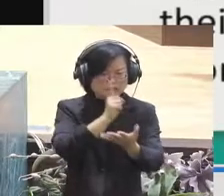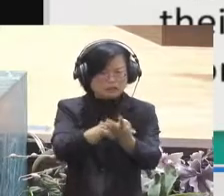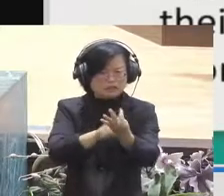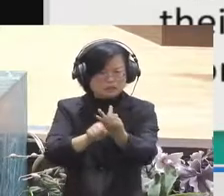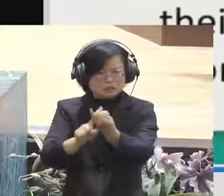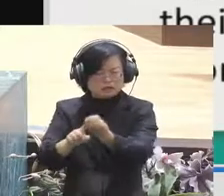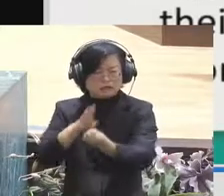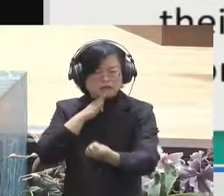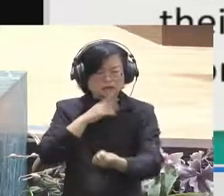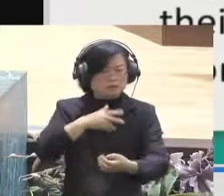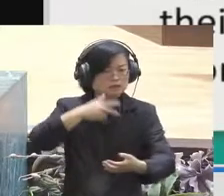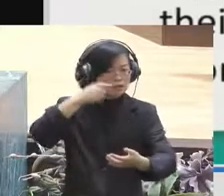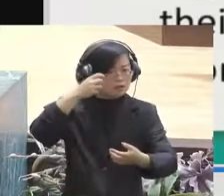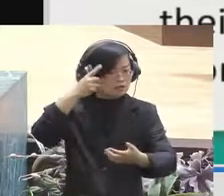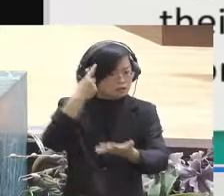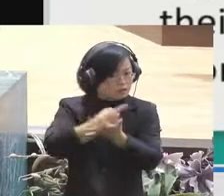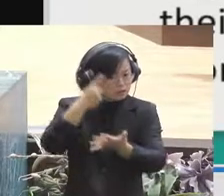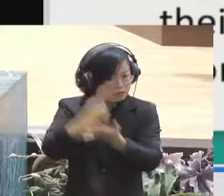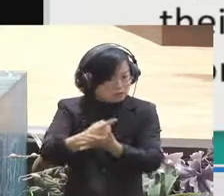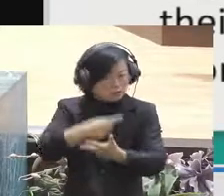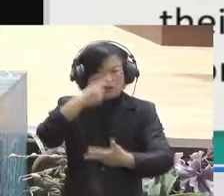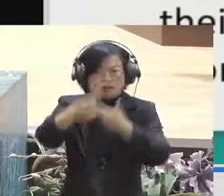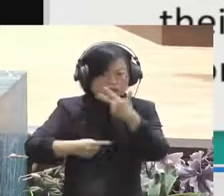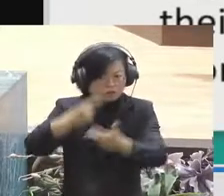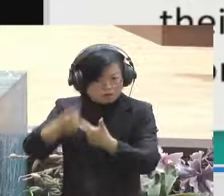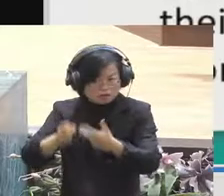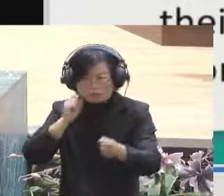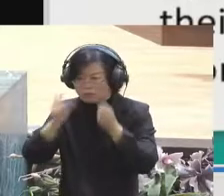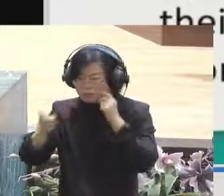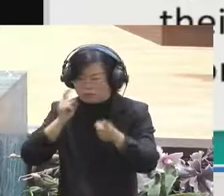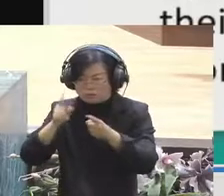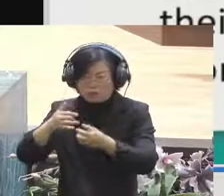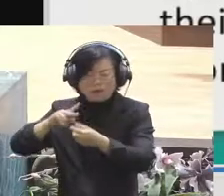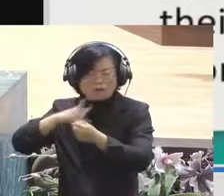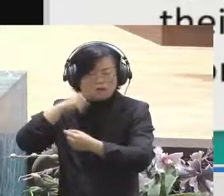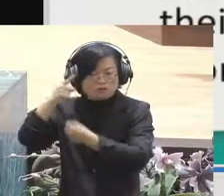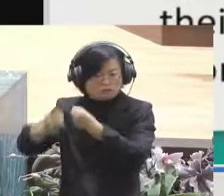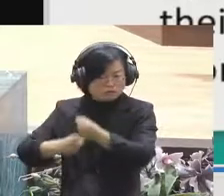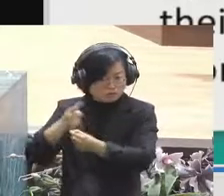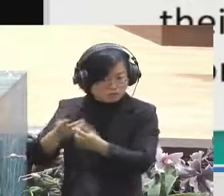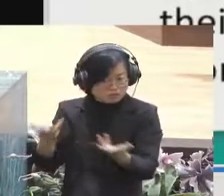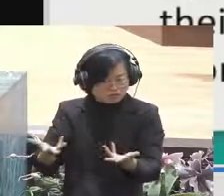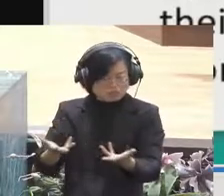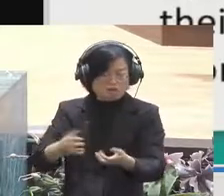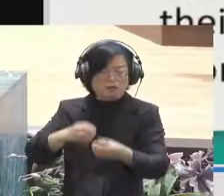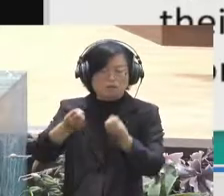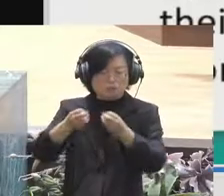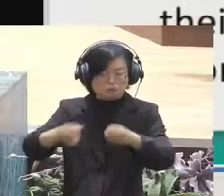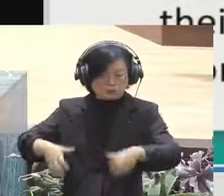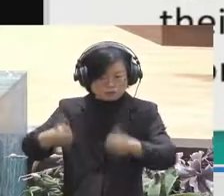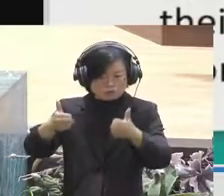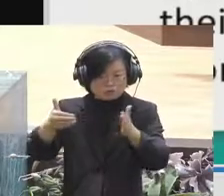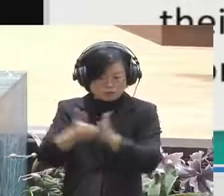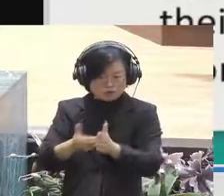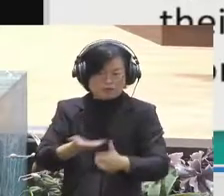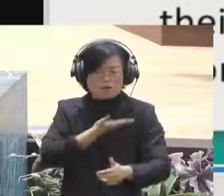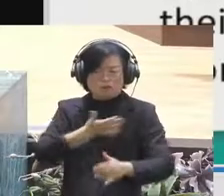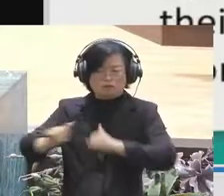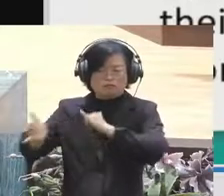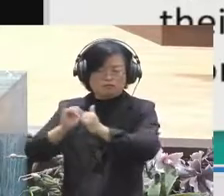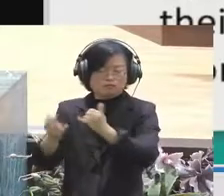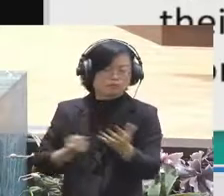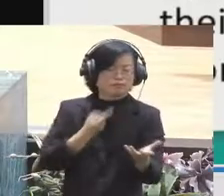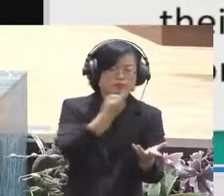more collaborative culture with public service delivery and enabling citizen participation, providing citizens with access to